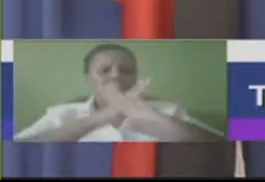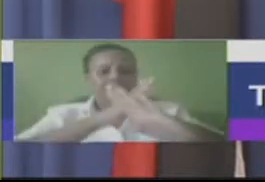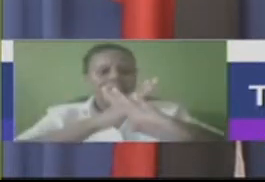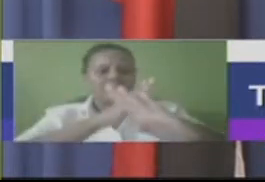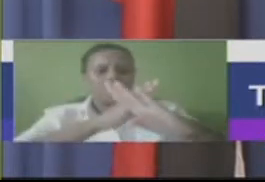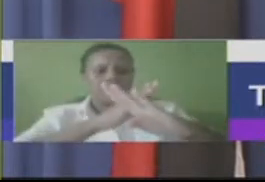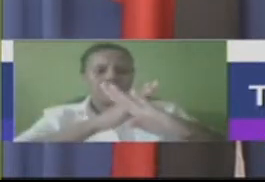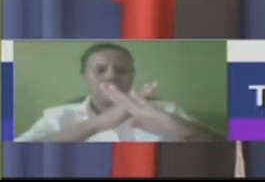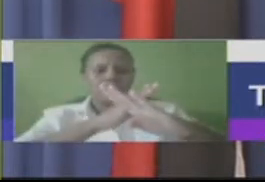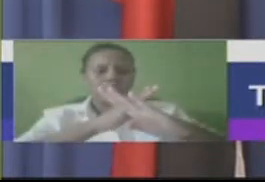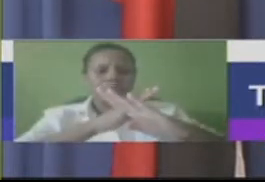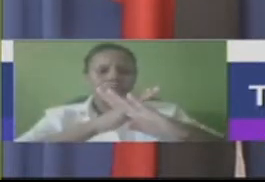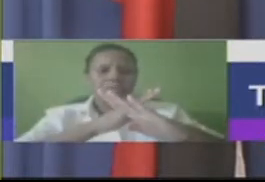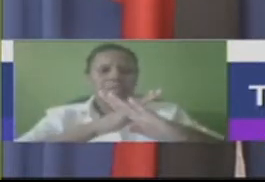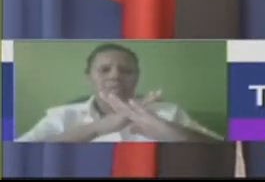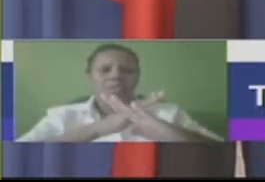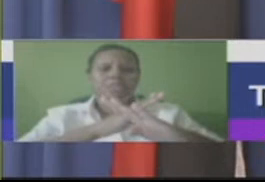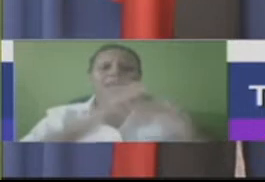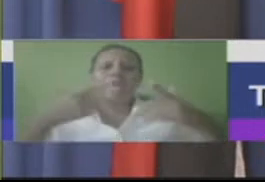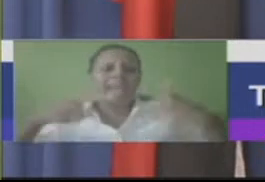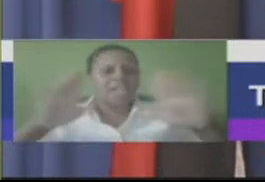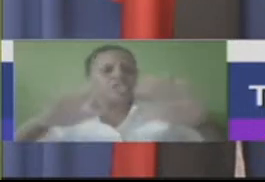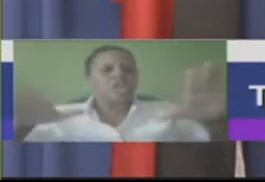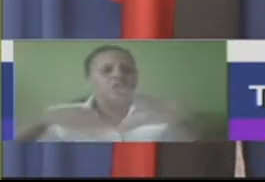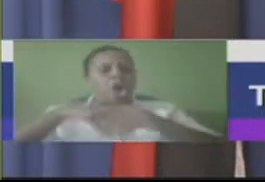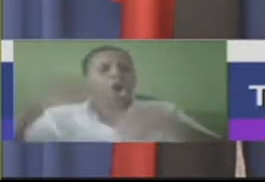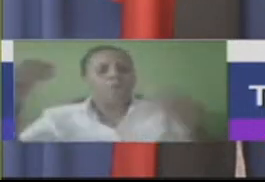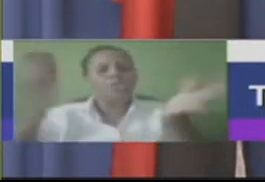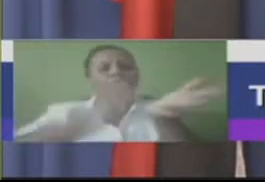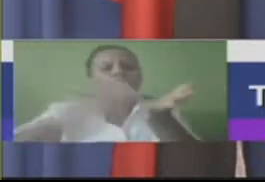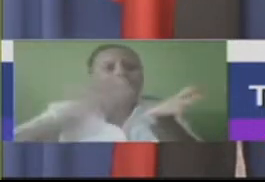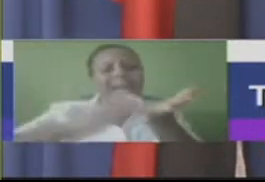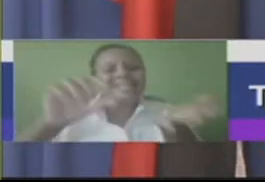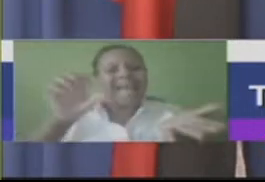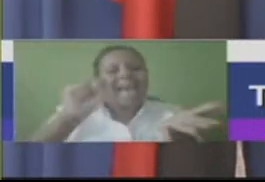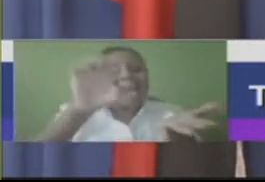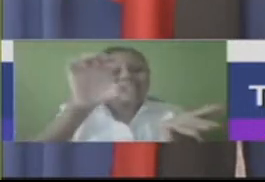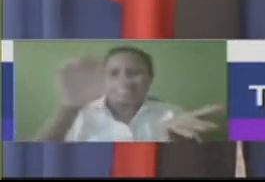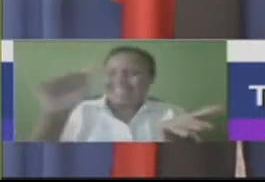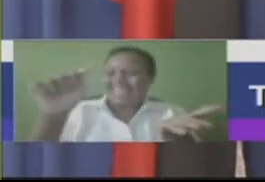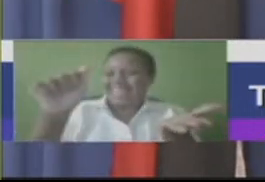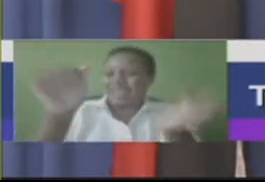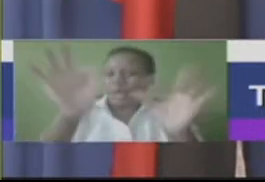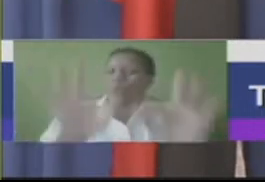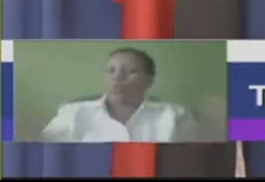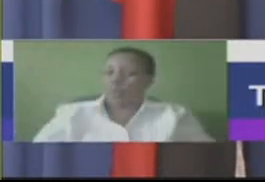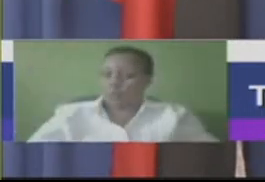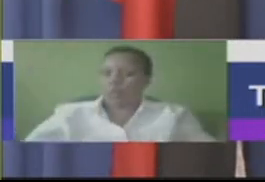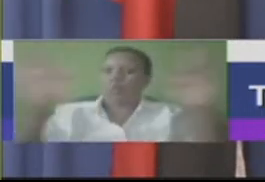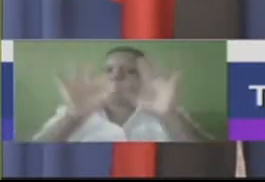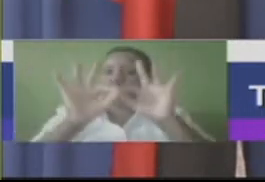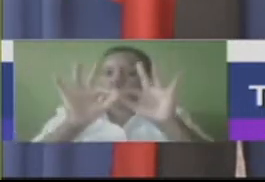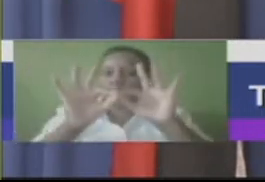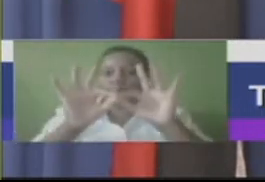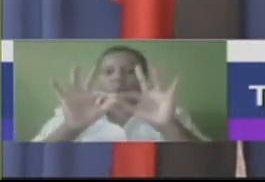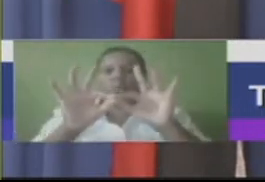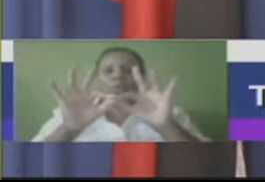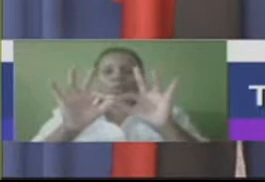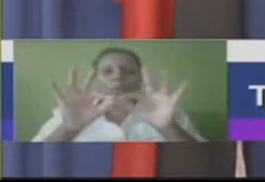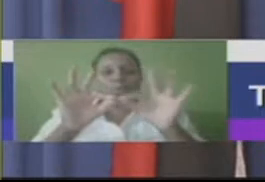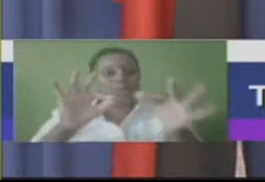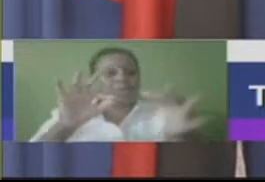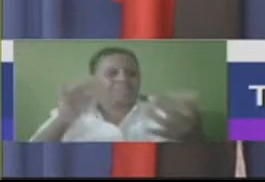their exam in this year of the pandemic, the second year, as a matter of fact, of the pandemic, and go back home as safely as